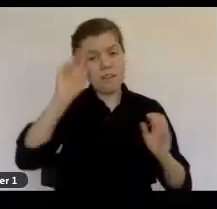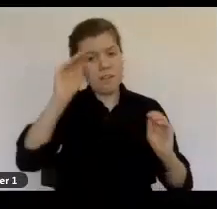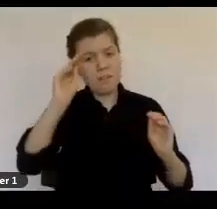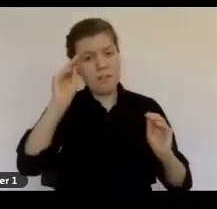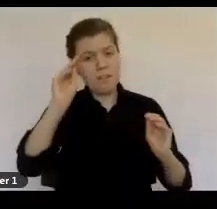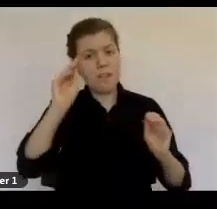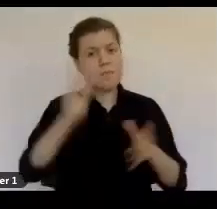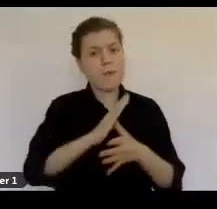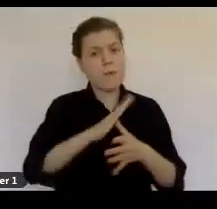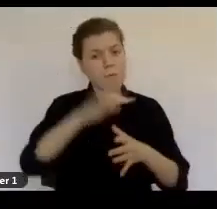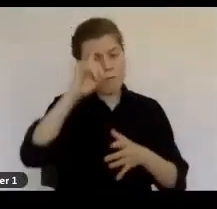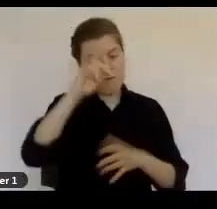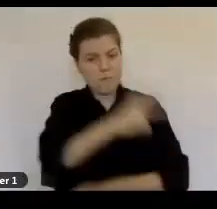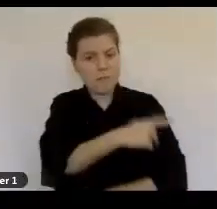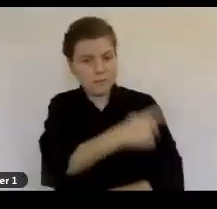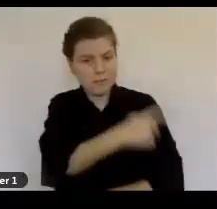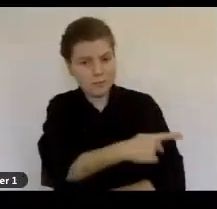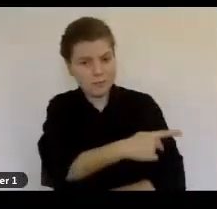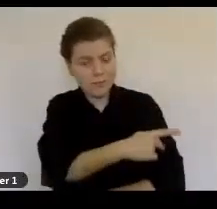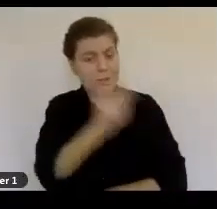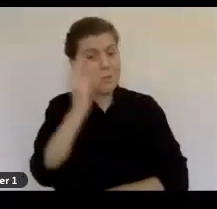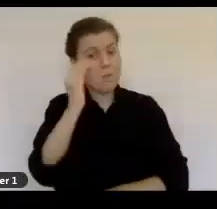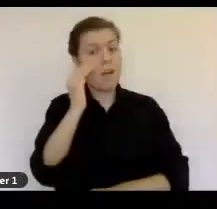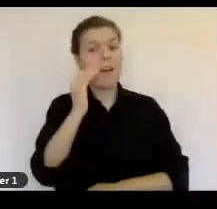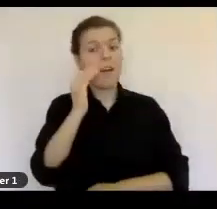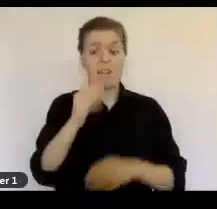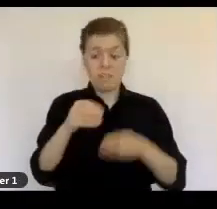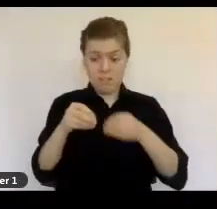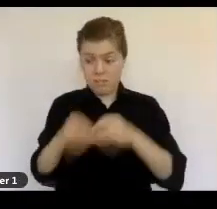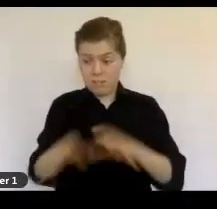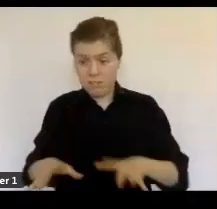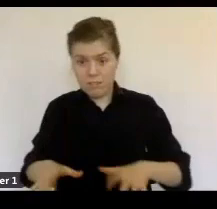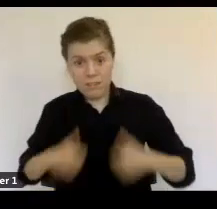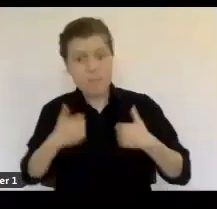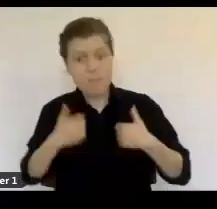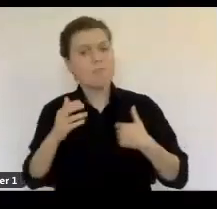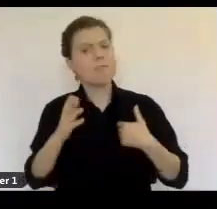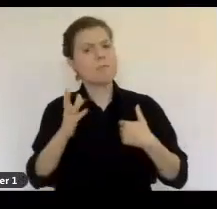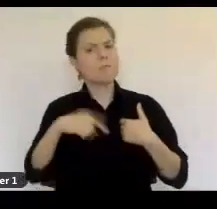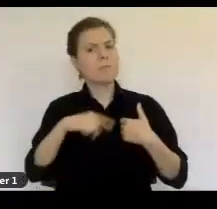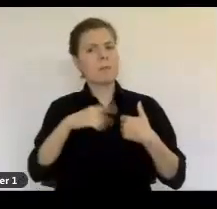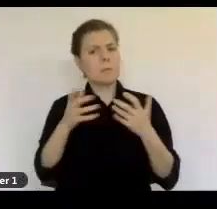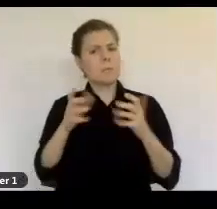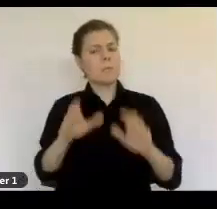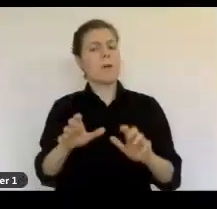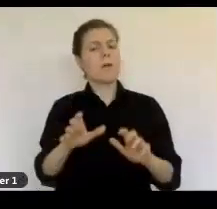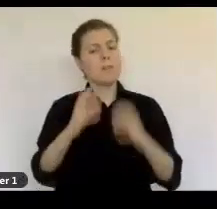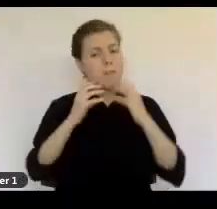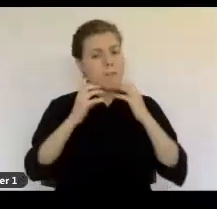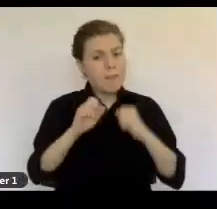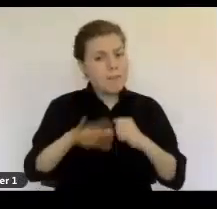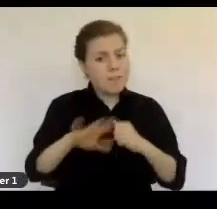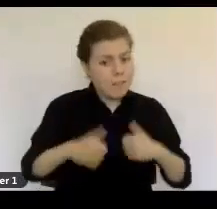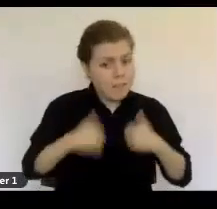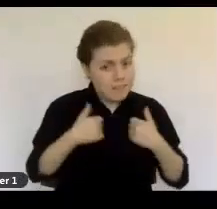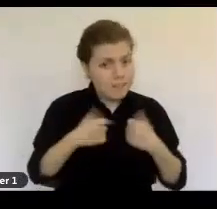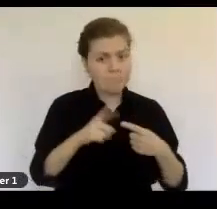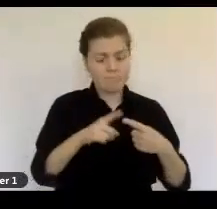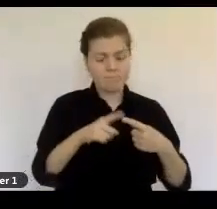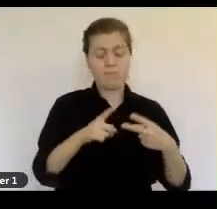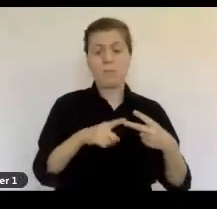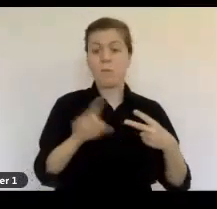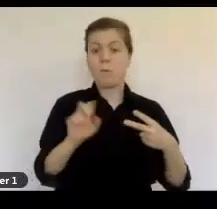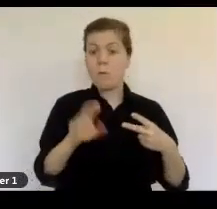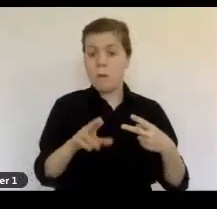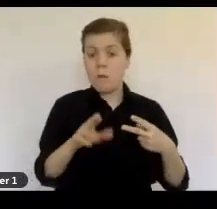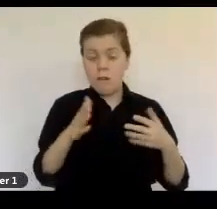different criteria, some of the main ones that I would see, one is giving priority to younger patients because of the potential loss of more